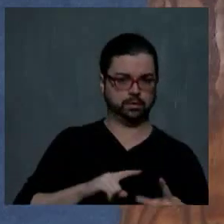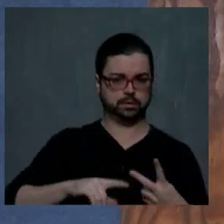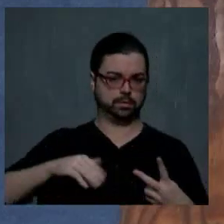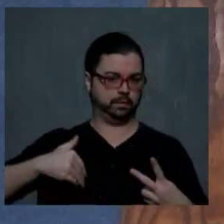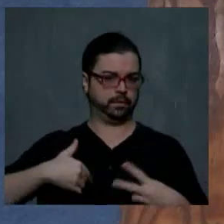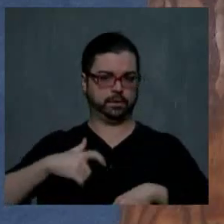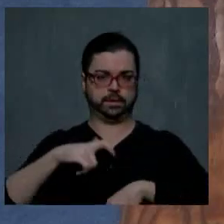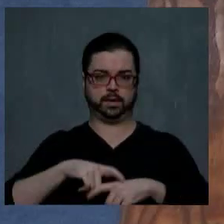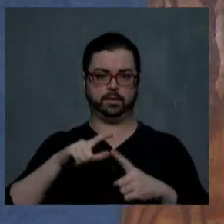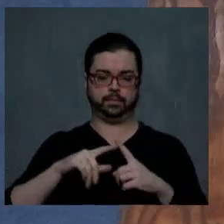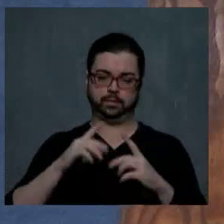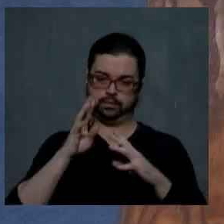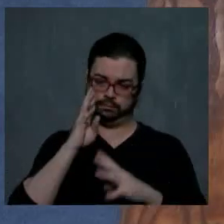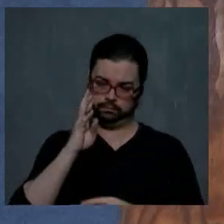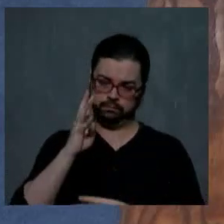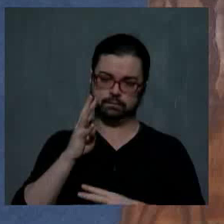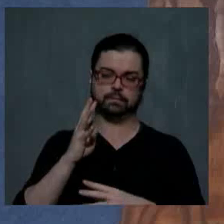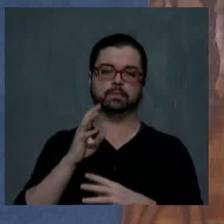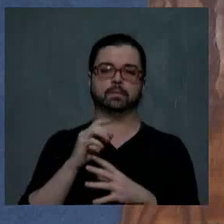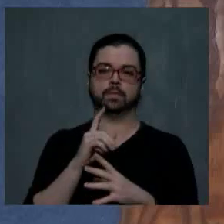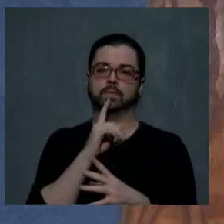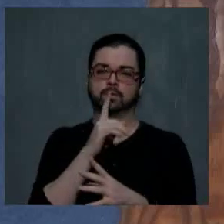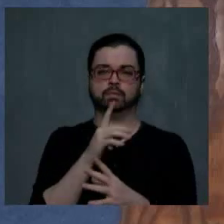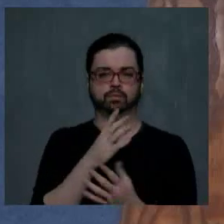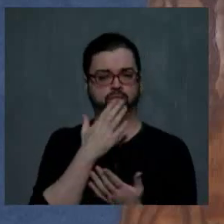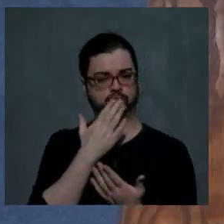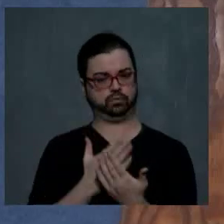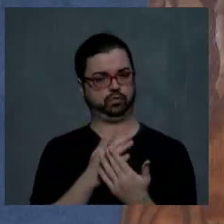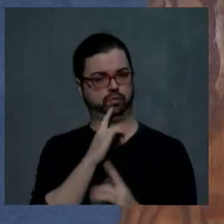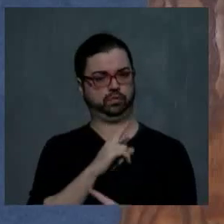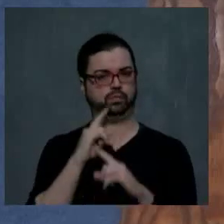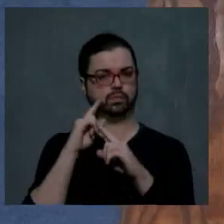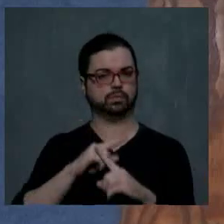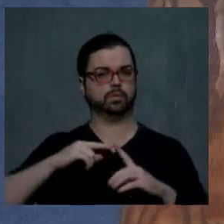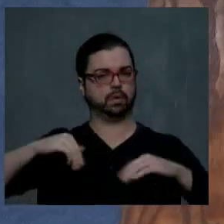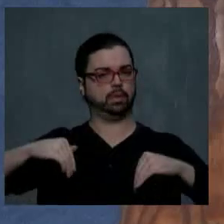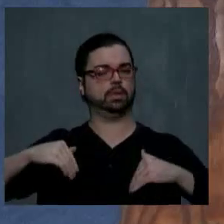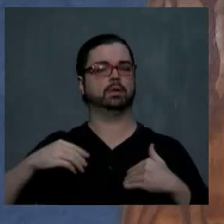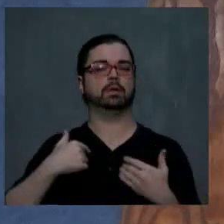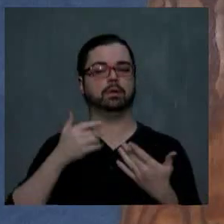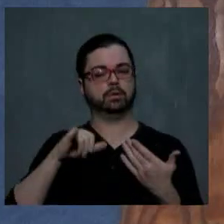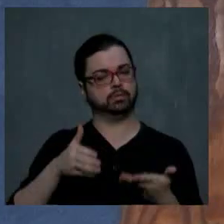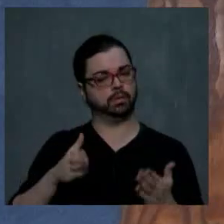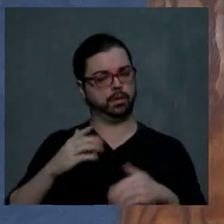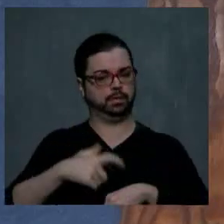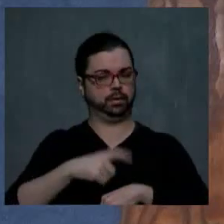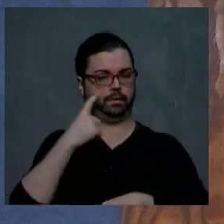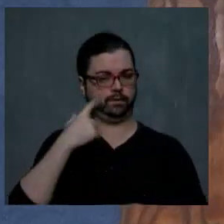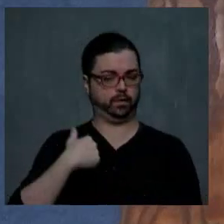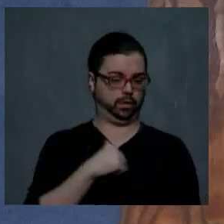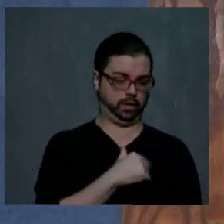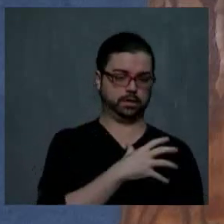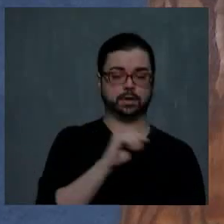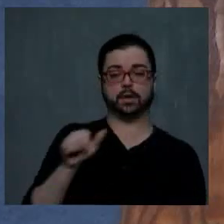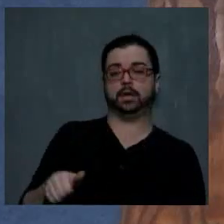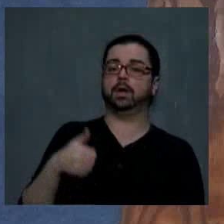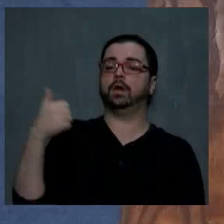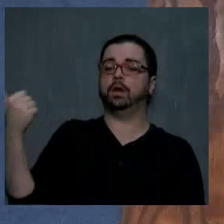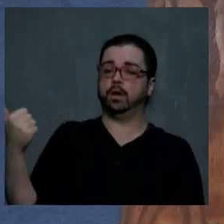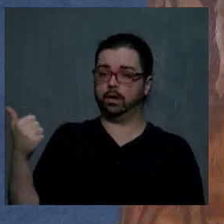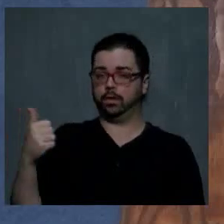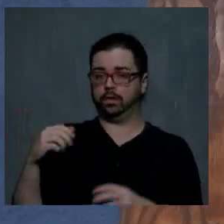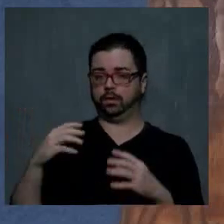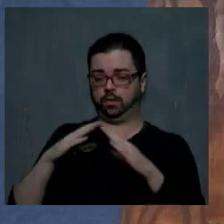measured and reasoned response. Allowing time for us and the other property owners to review the no proposal, which was not posted on the